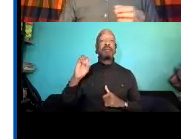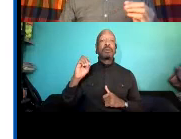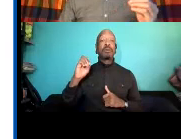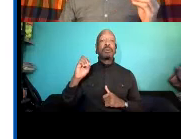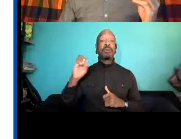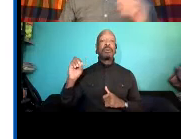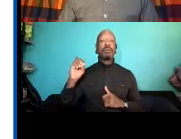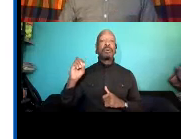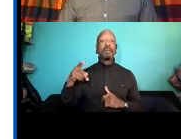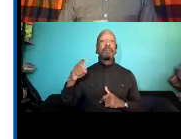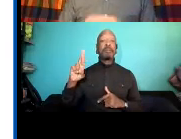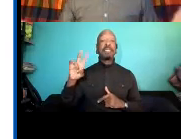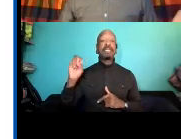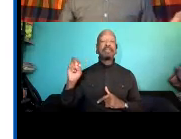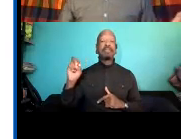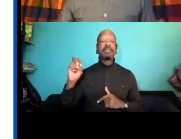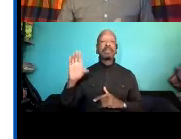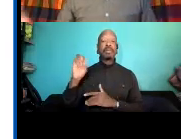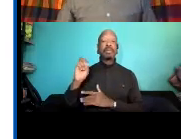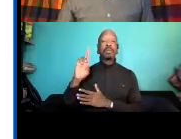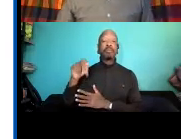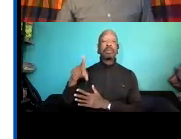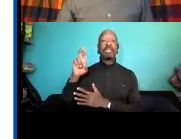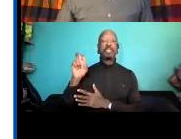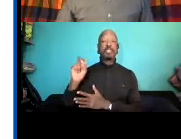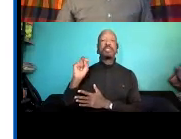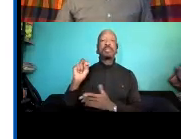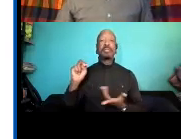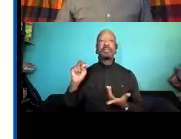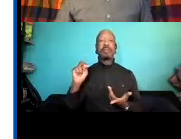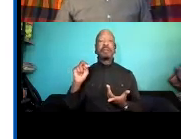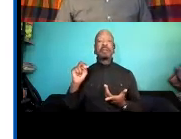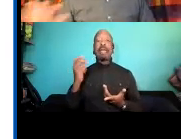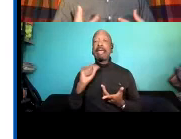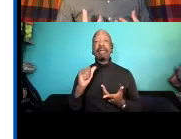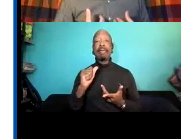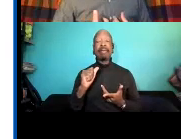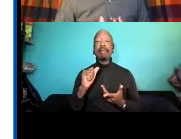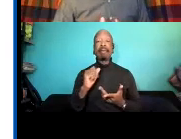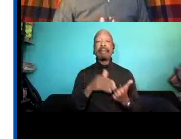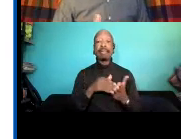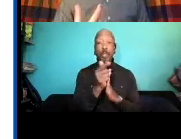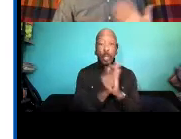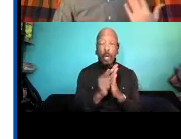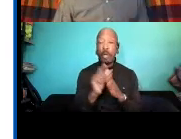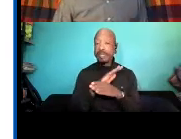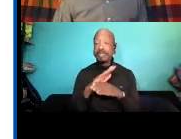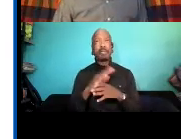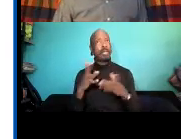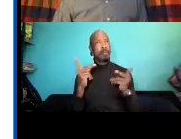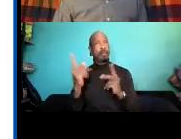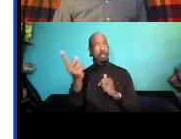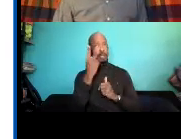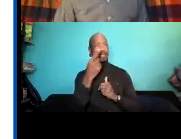that cooperatives can generally engage in any lawful activity or business. So a lot of people come to us to talk about starting